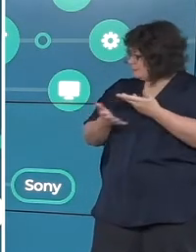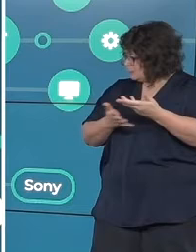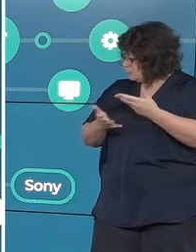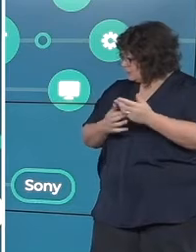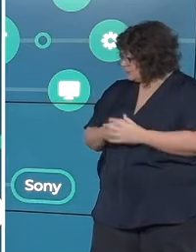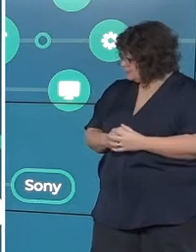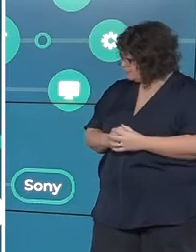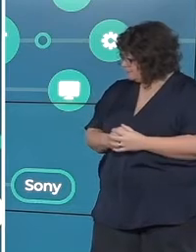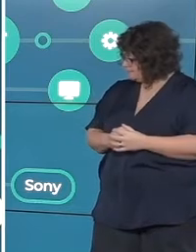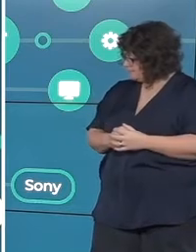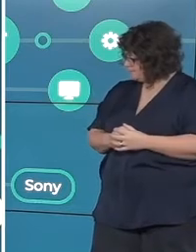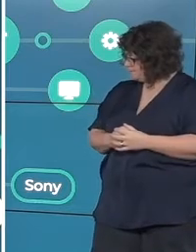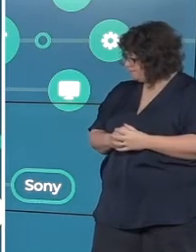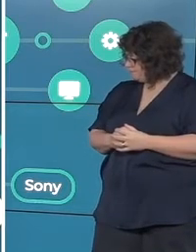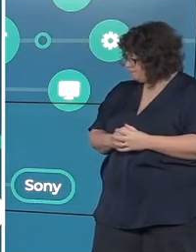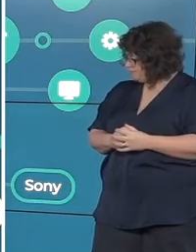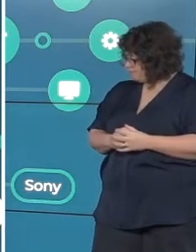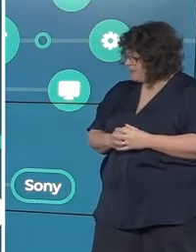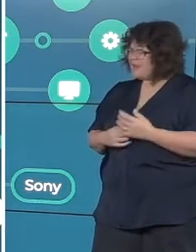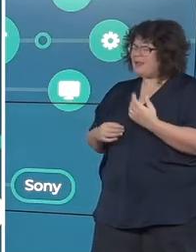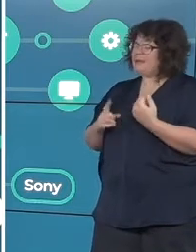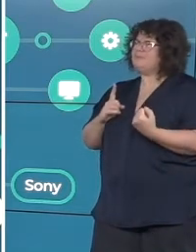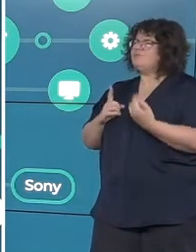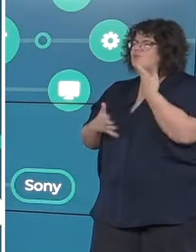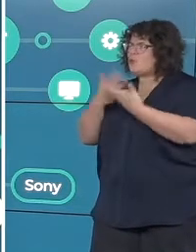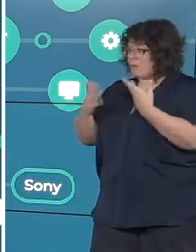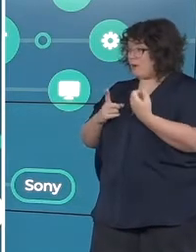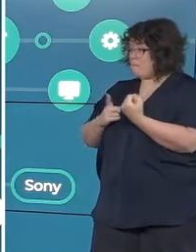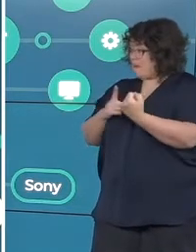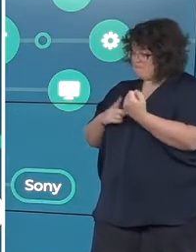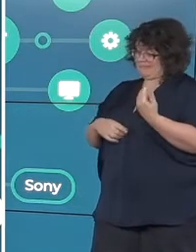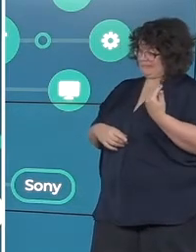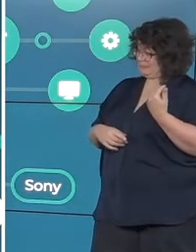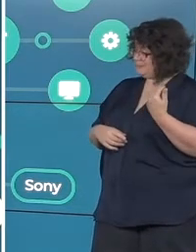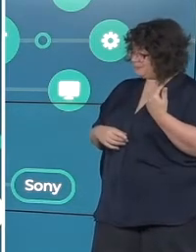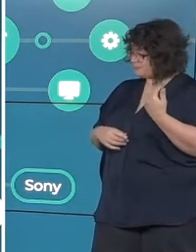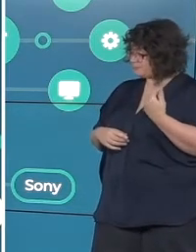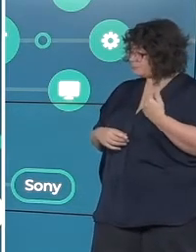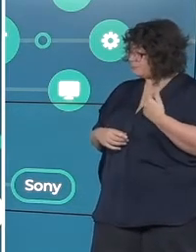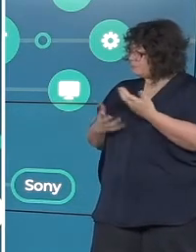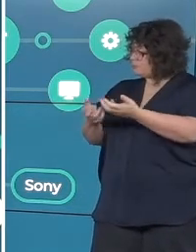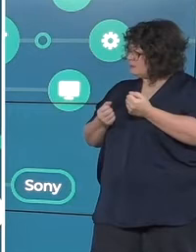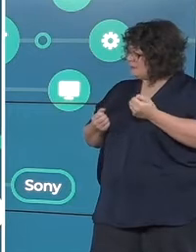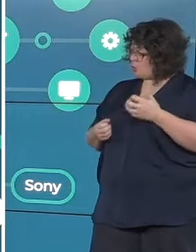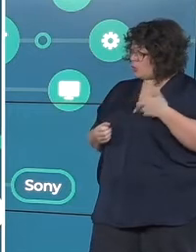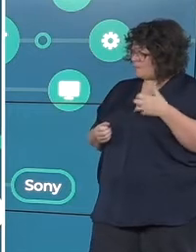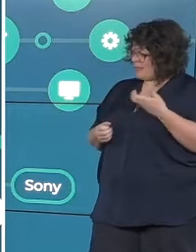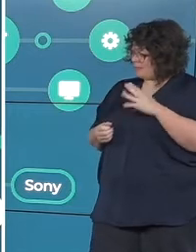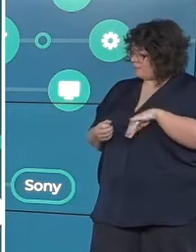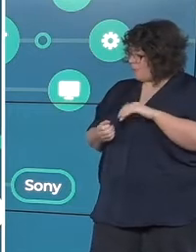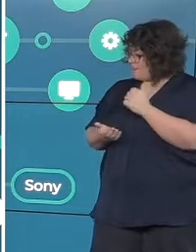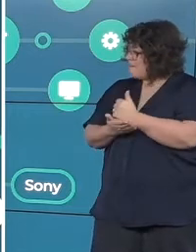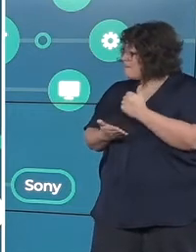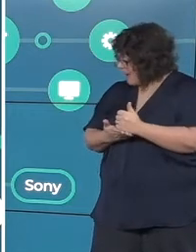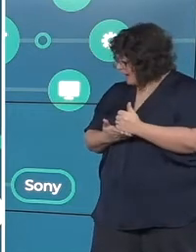GP lost most of his sight very recently and struggling, just overwhelmed, right, coming to terms with this. And the complaint came in about, how